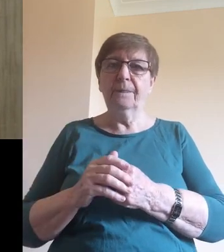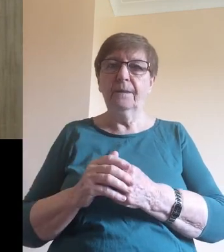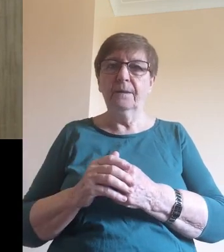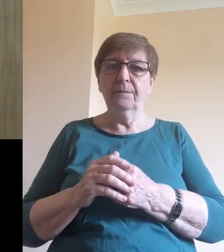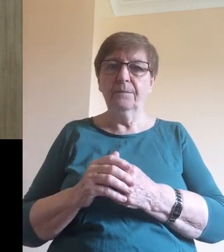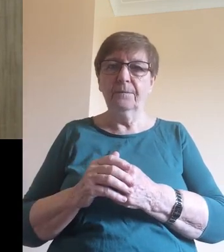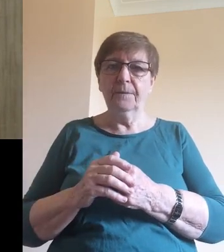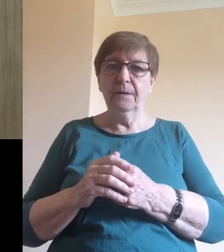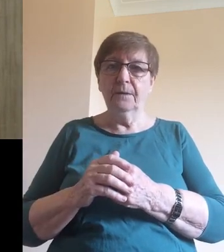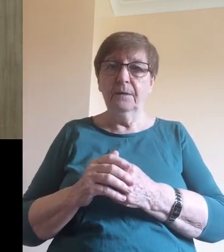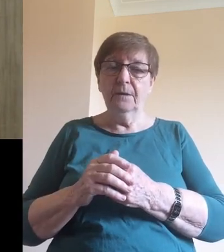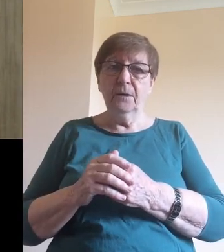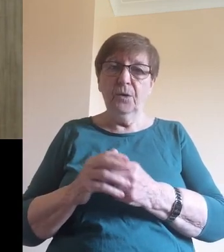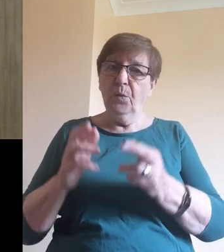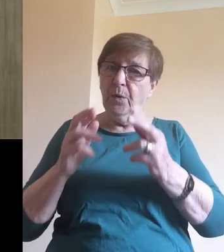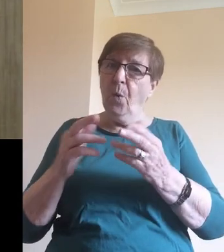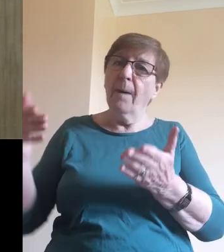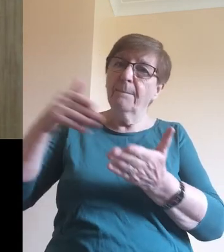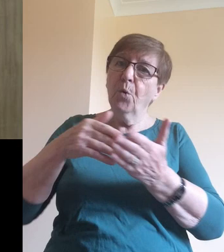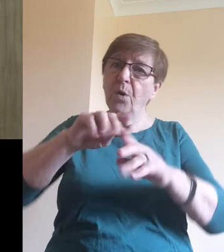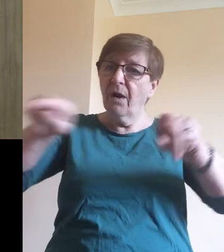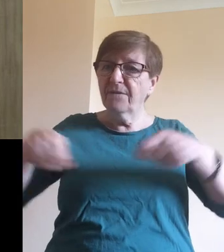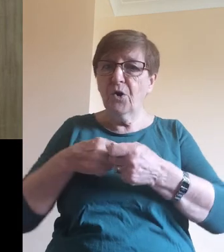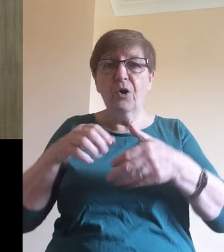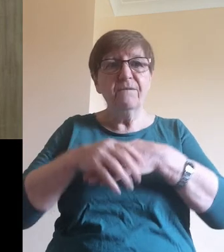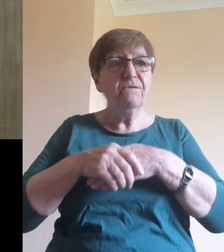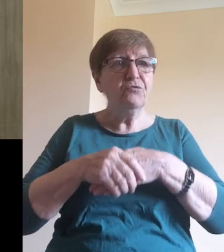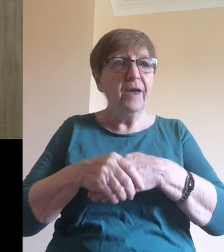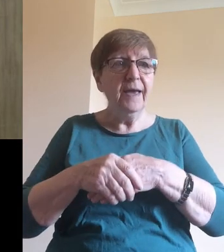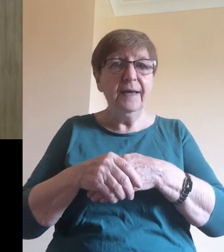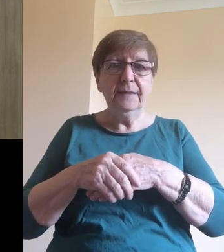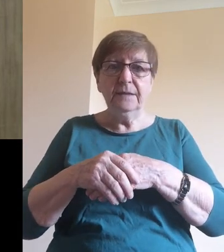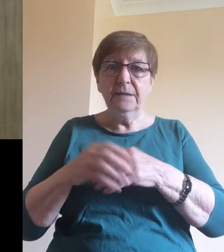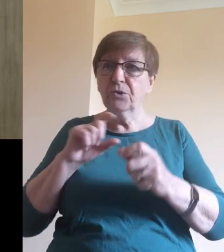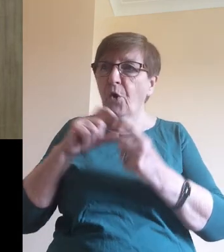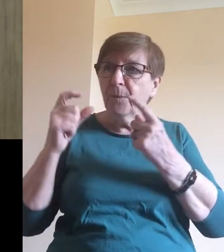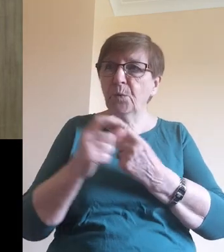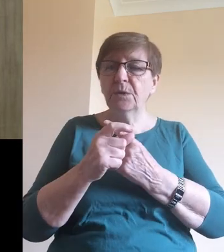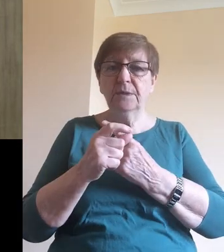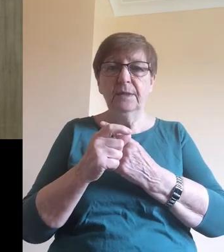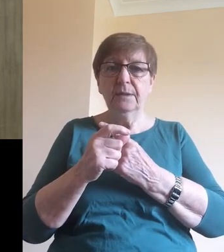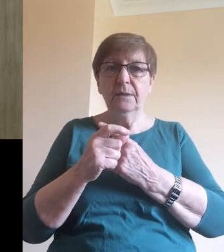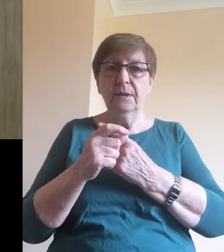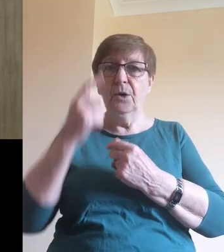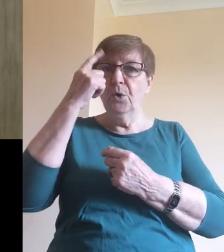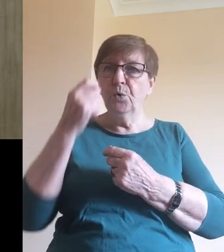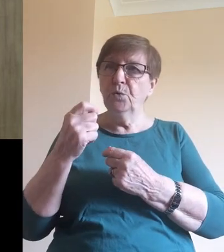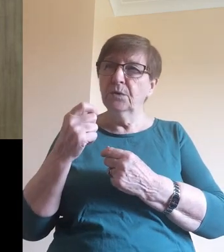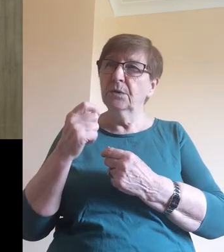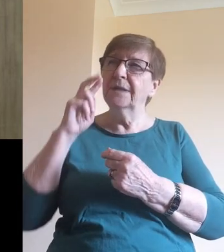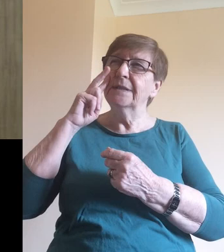Would that more of our society, more of our friends, more of our networks, more of our community could